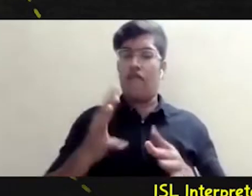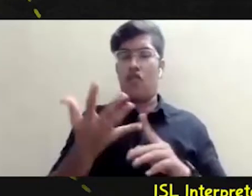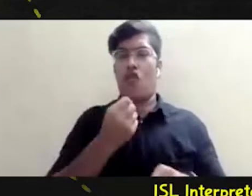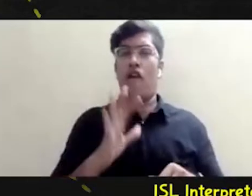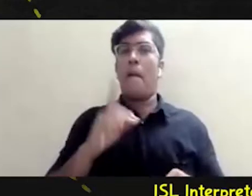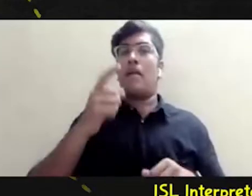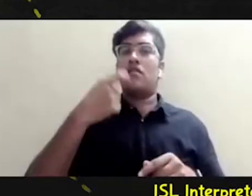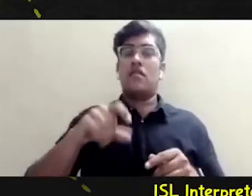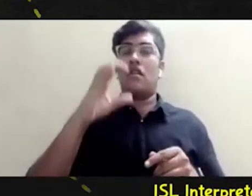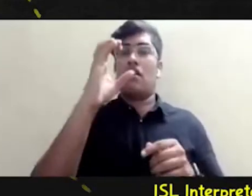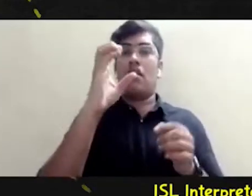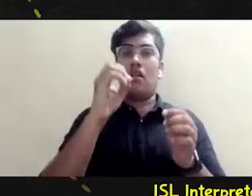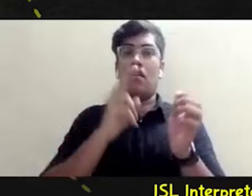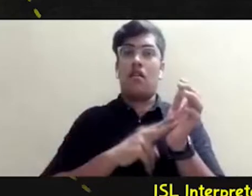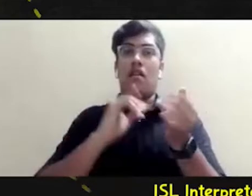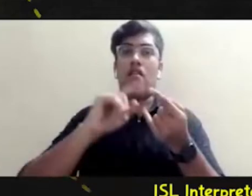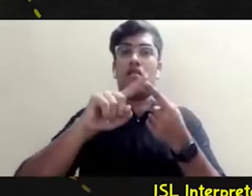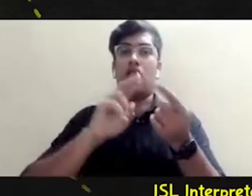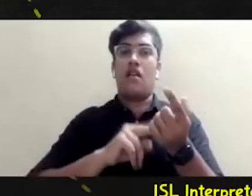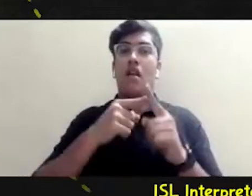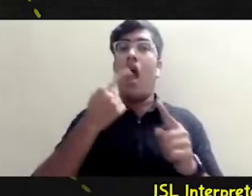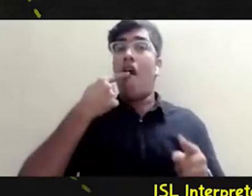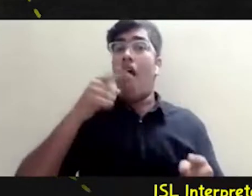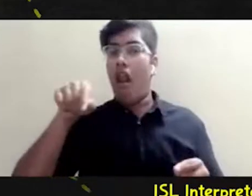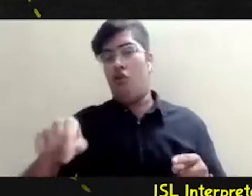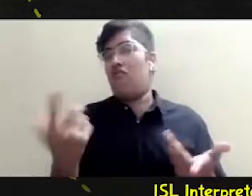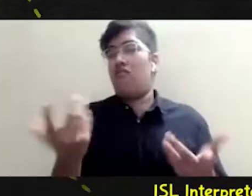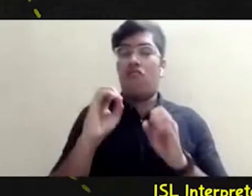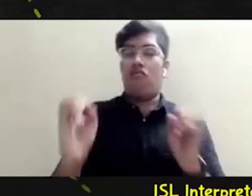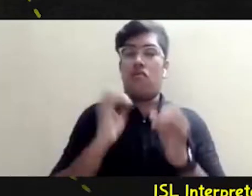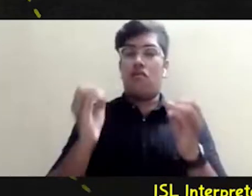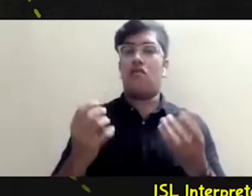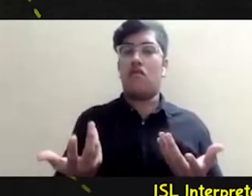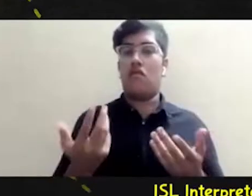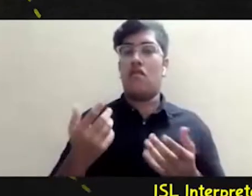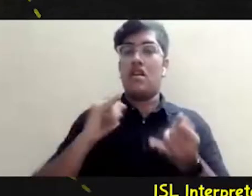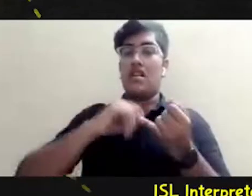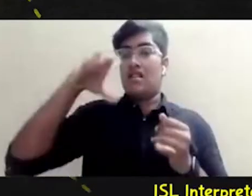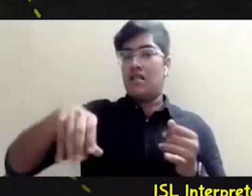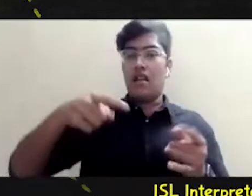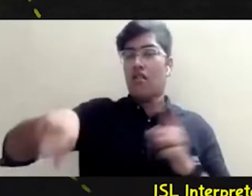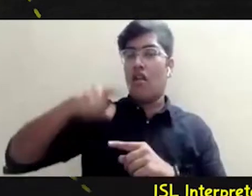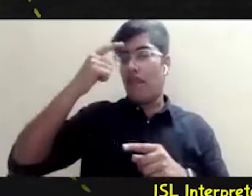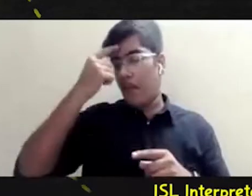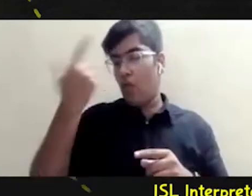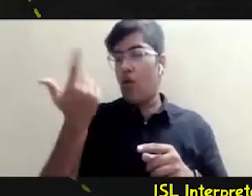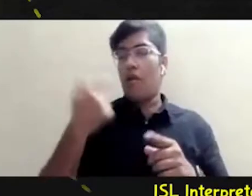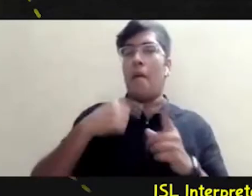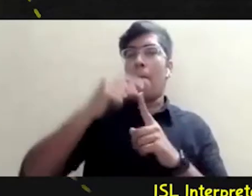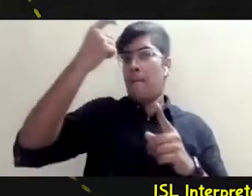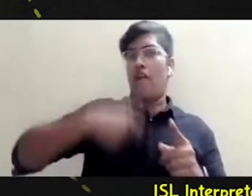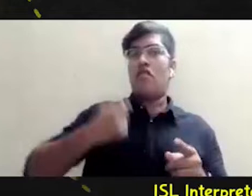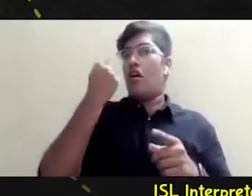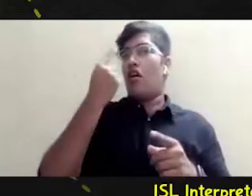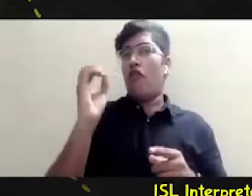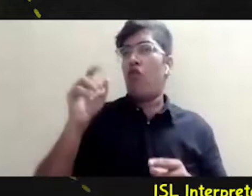the state, at least with respect to the state, so the state believes that we don't understand privacy because they don't understand consent,